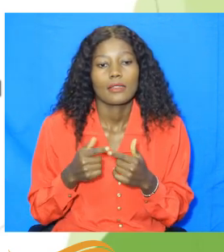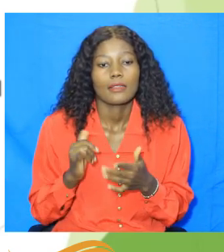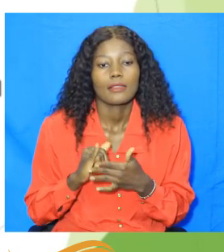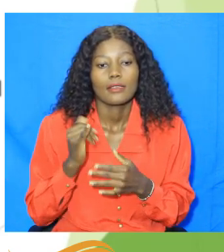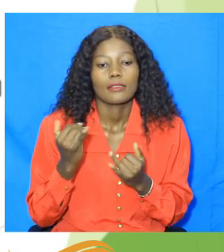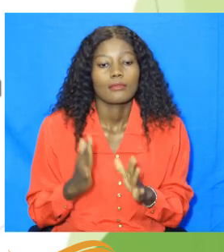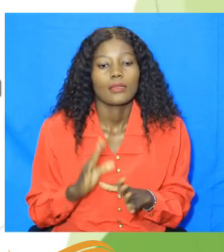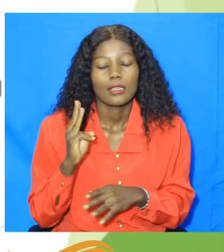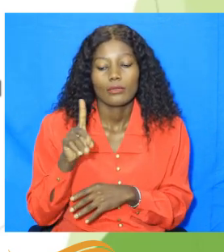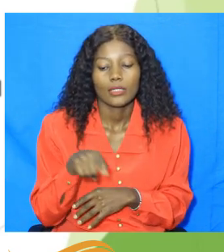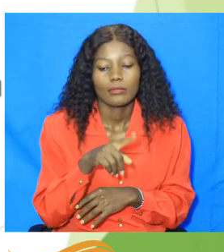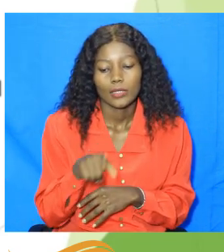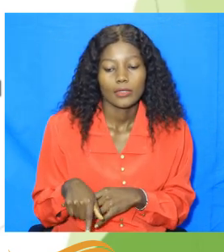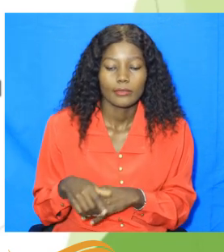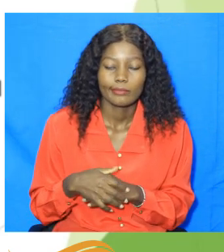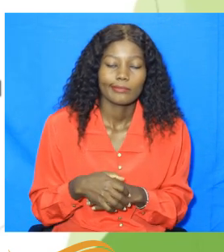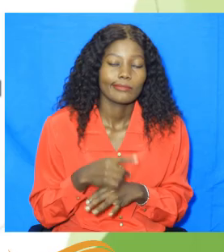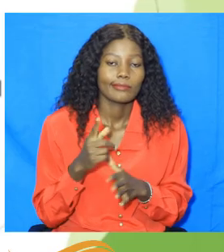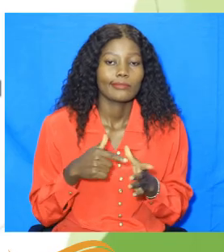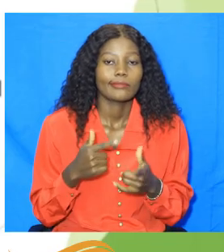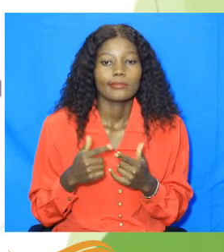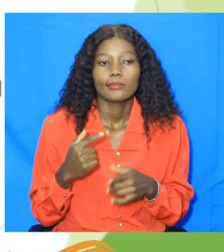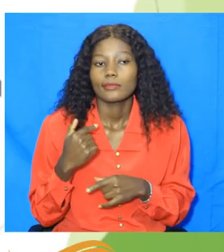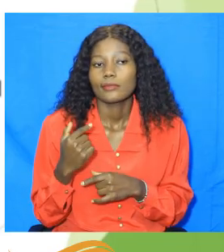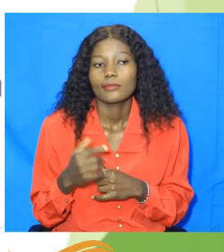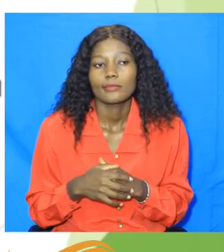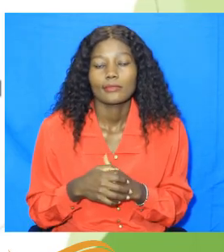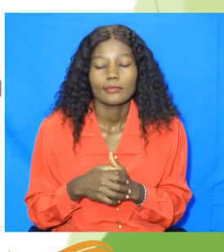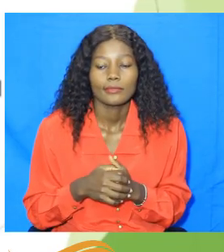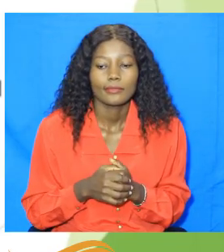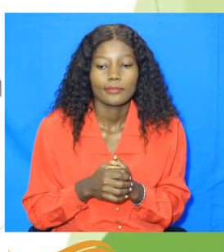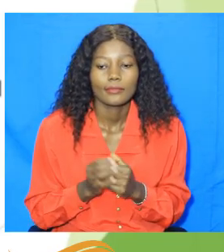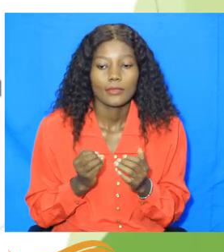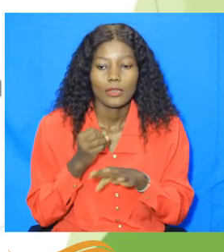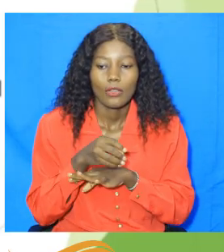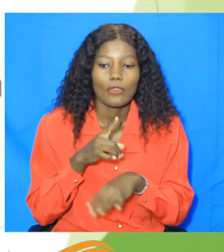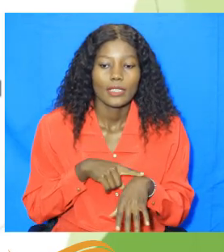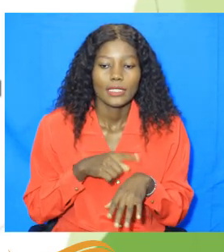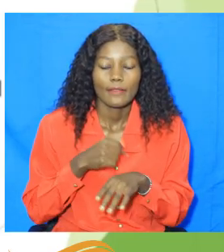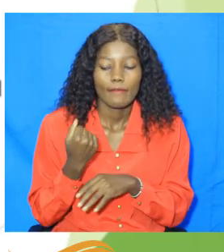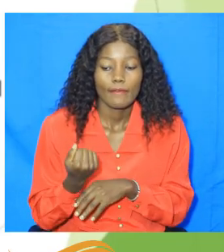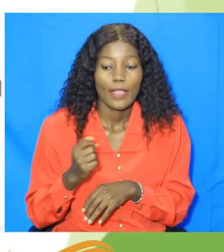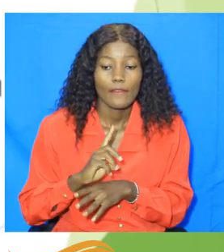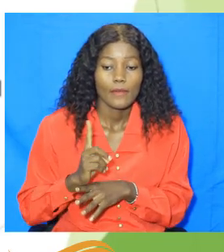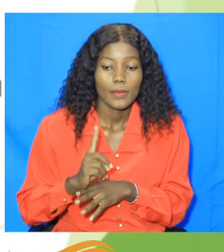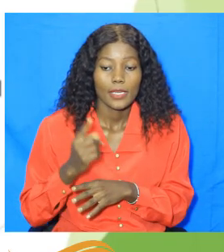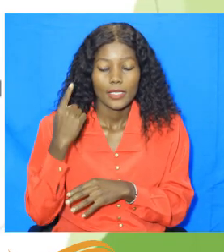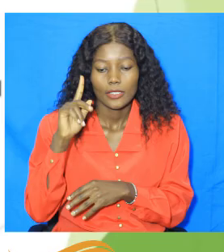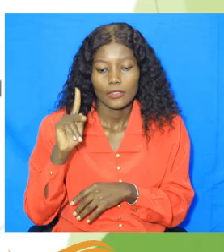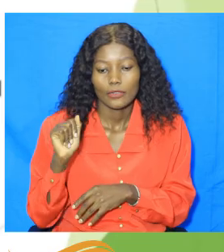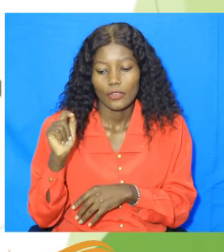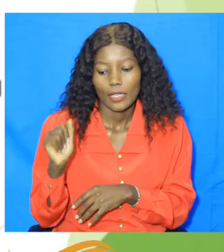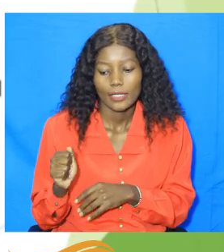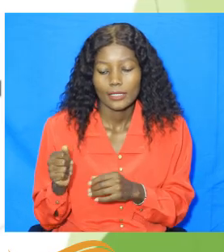be disqualified. Then exceeding the time limit of 5 minutes duration for kata and